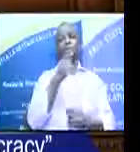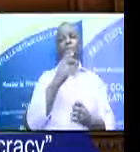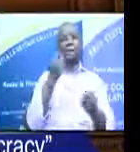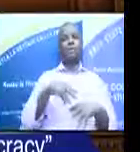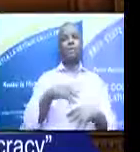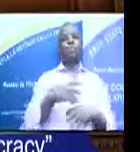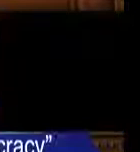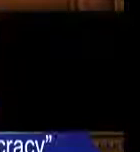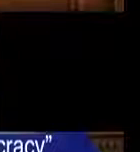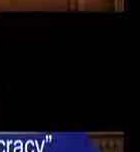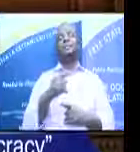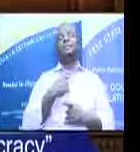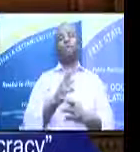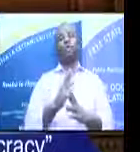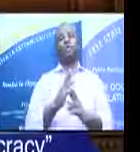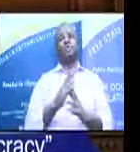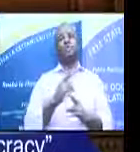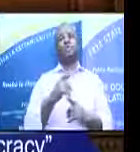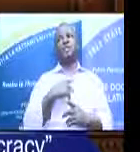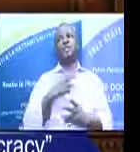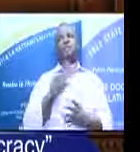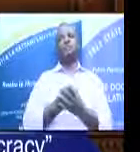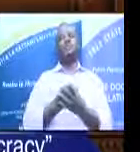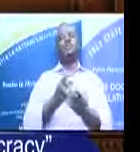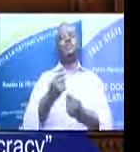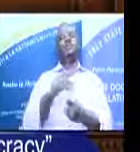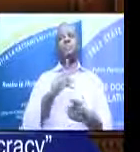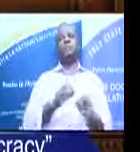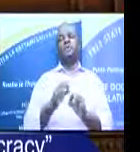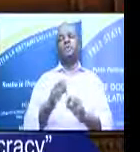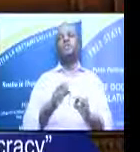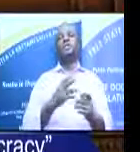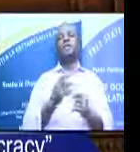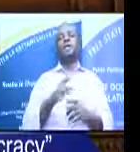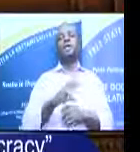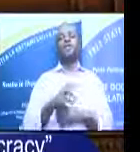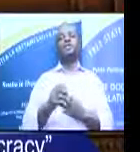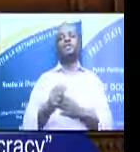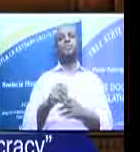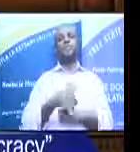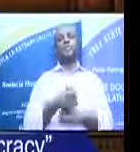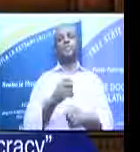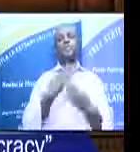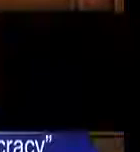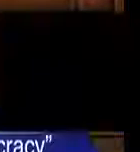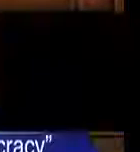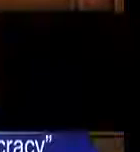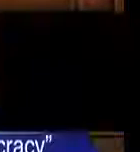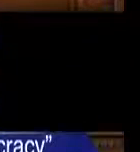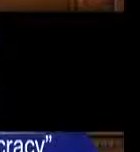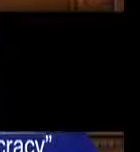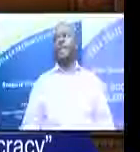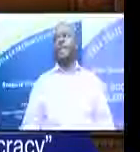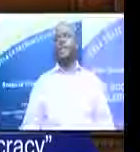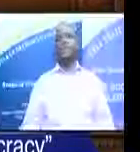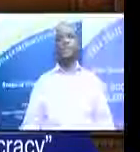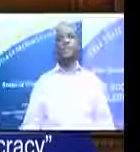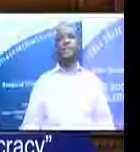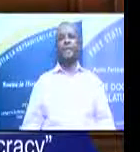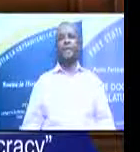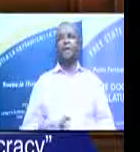but we're looking forward with hope that indeed we've got proper leadership in this province. Thank you very much. The